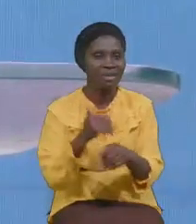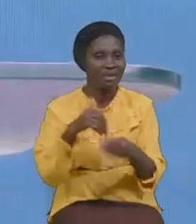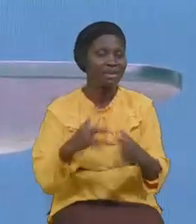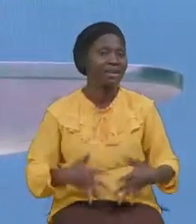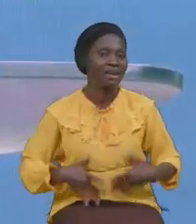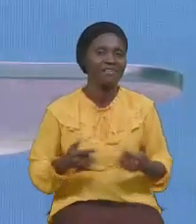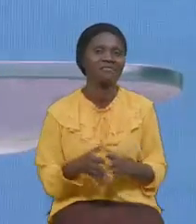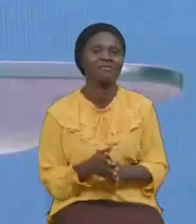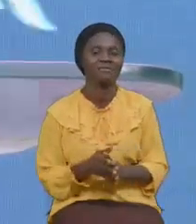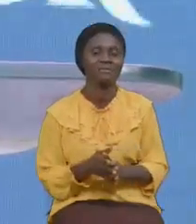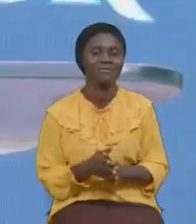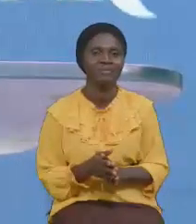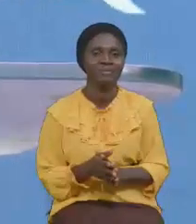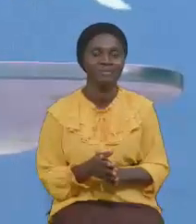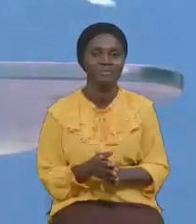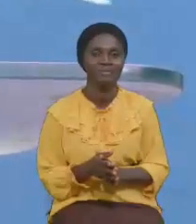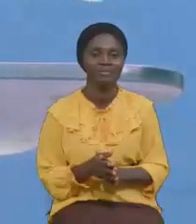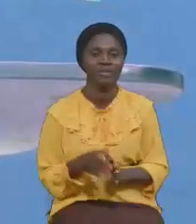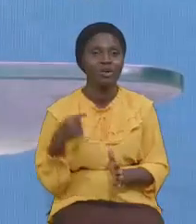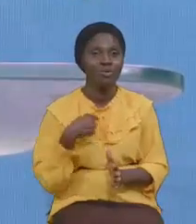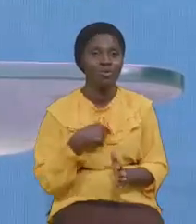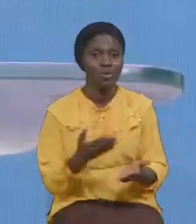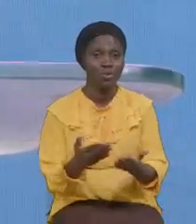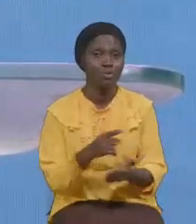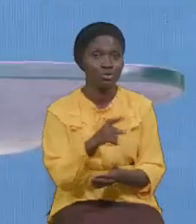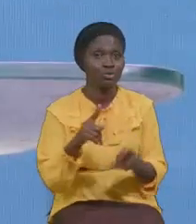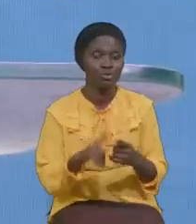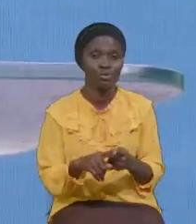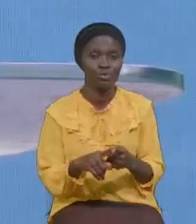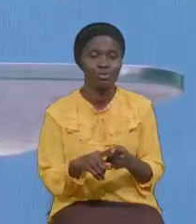everywhere. We want you to,